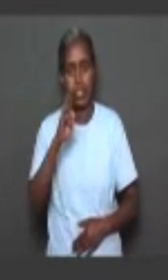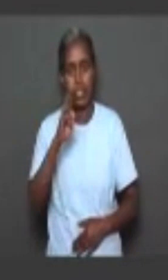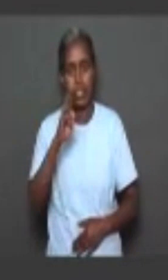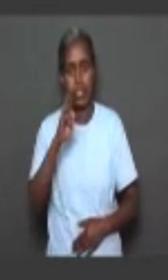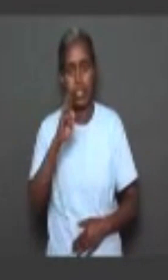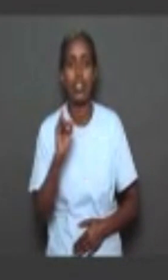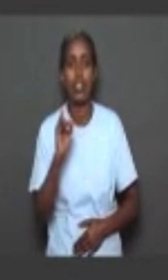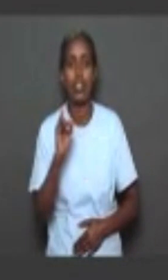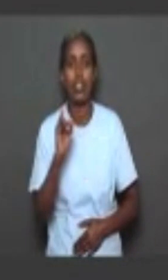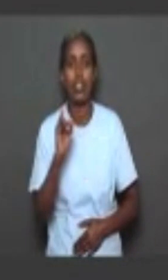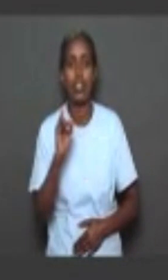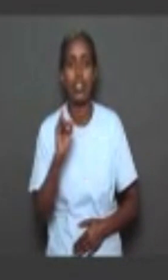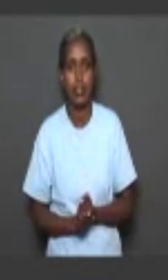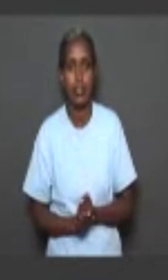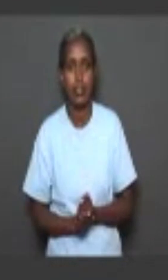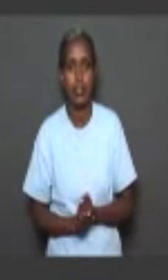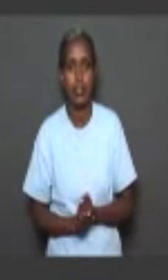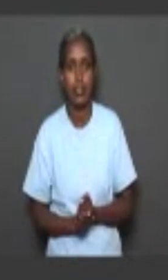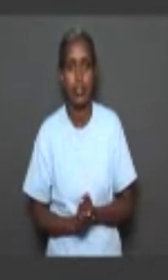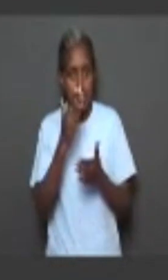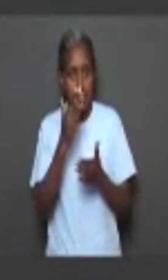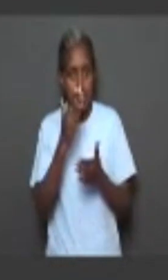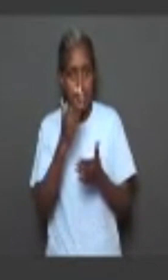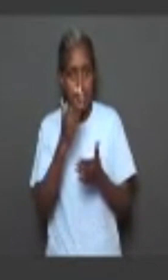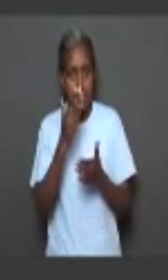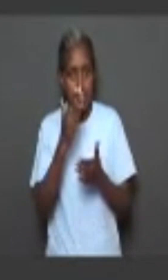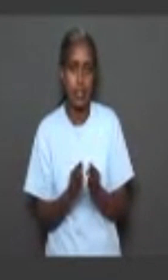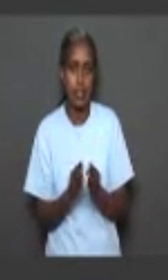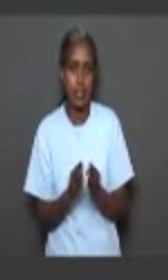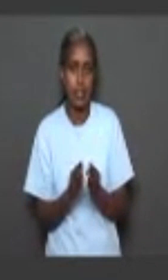I are subsets.